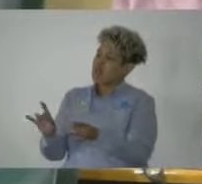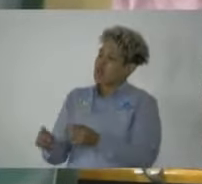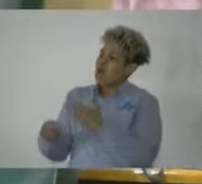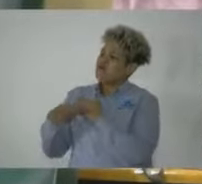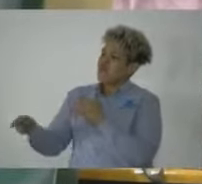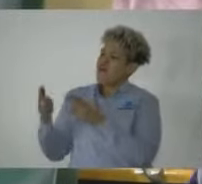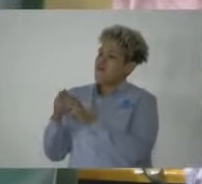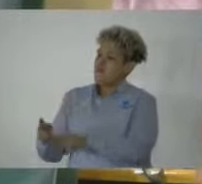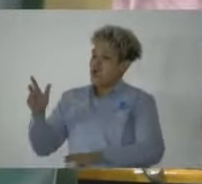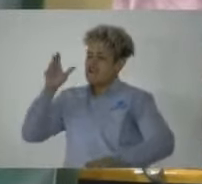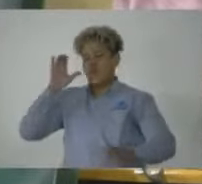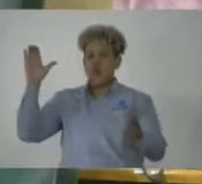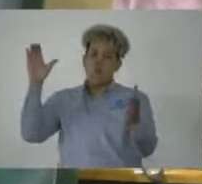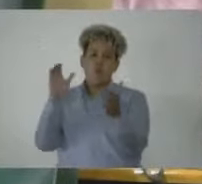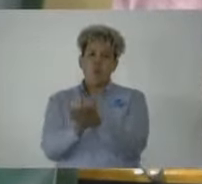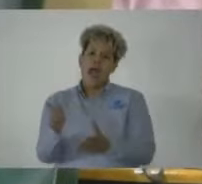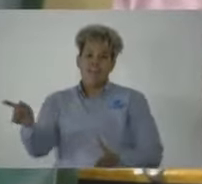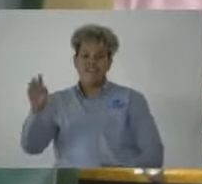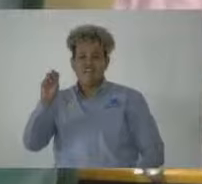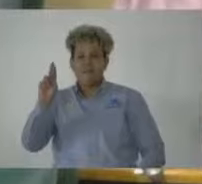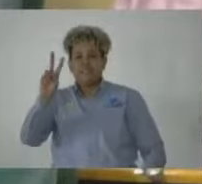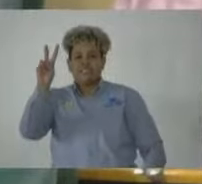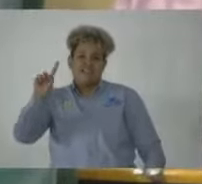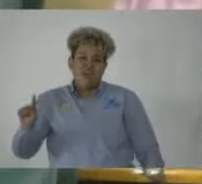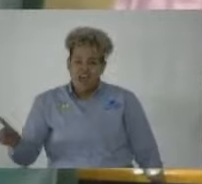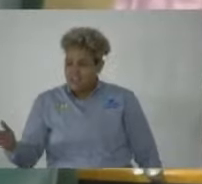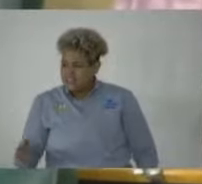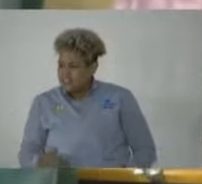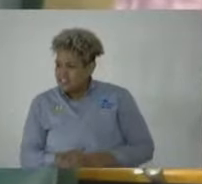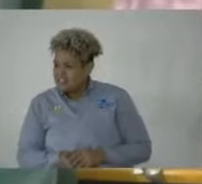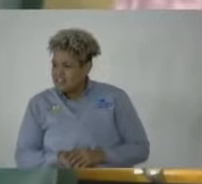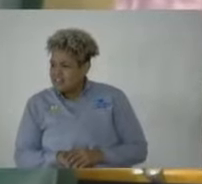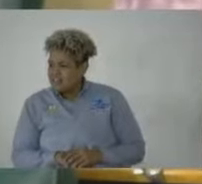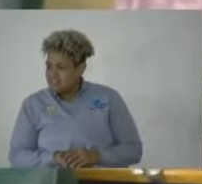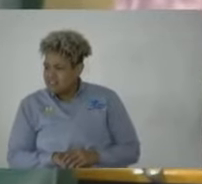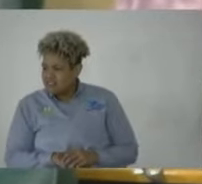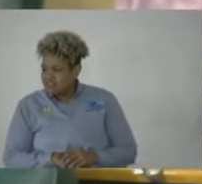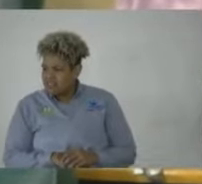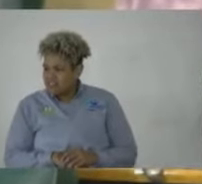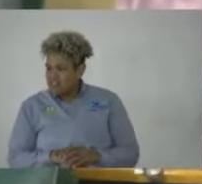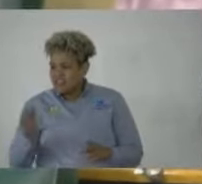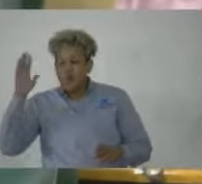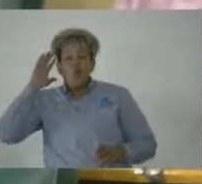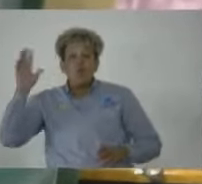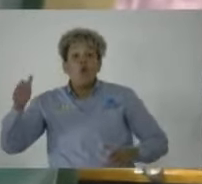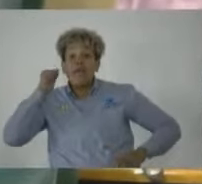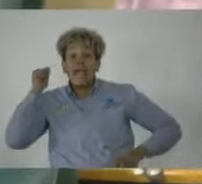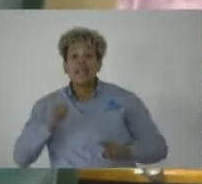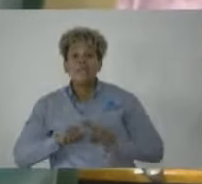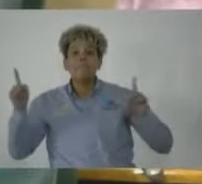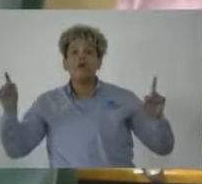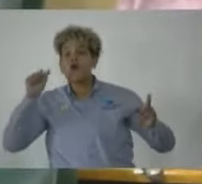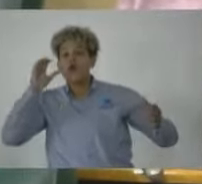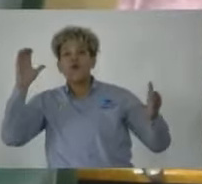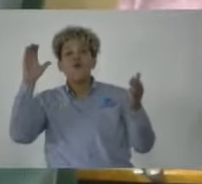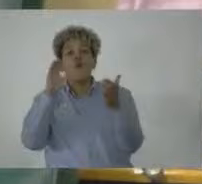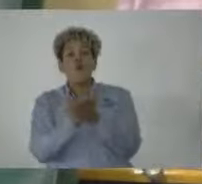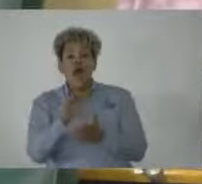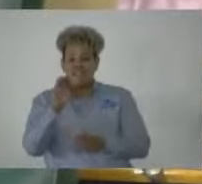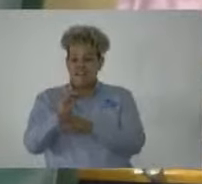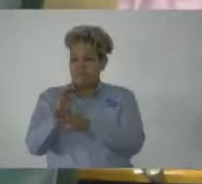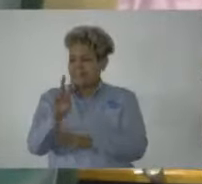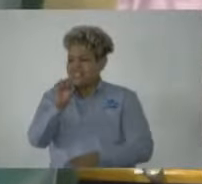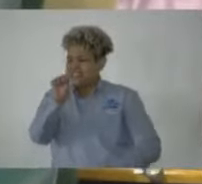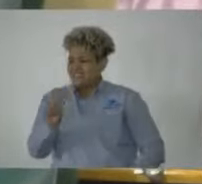referred to as the wife of Mr. Vaz. And she won't be anything but the wife of Minister